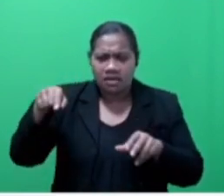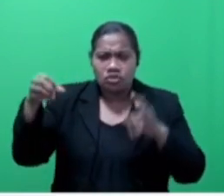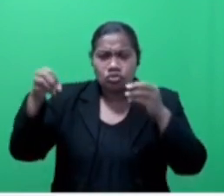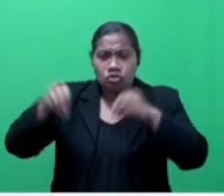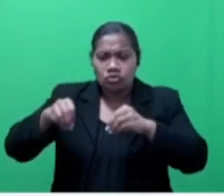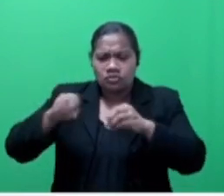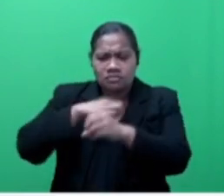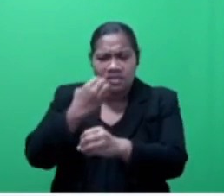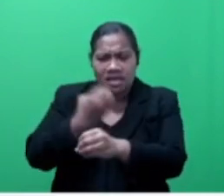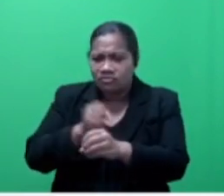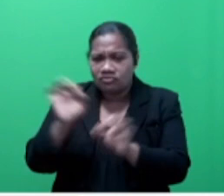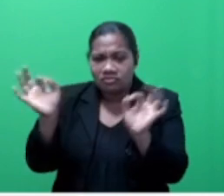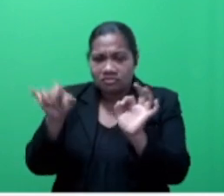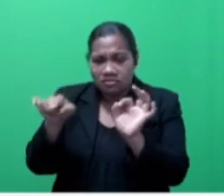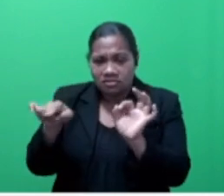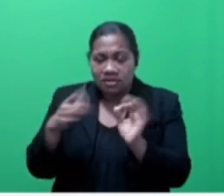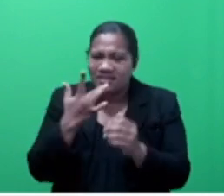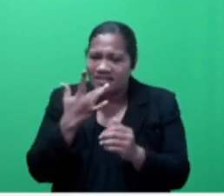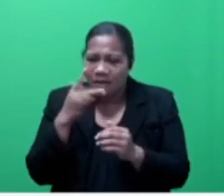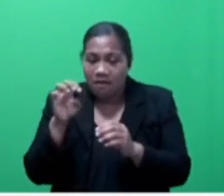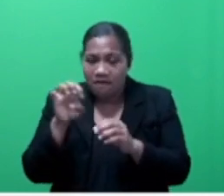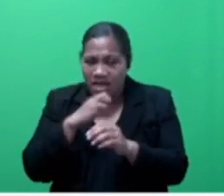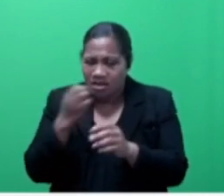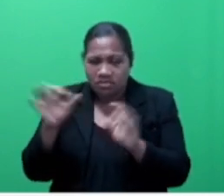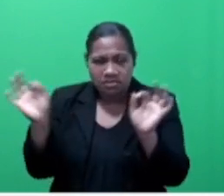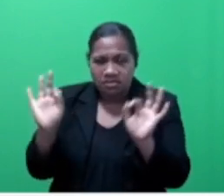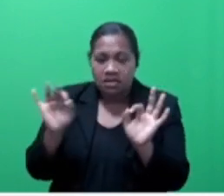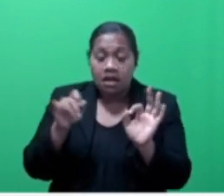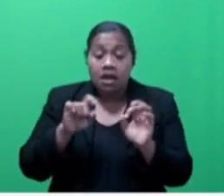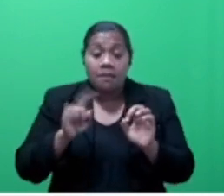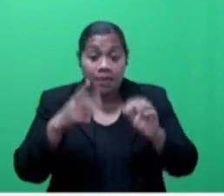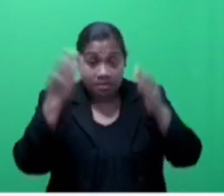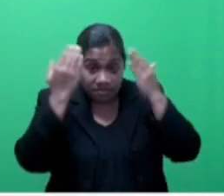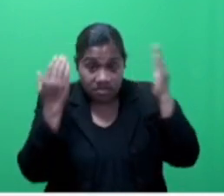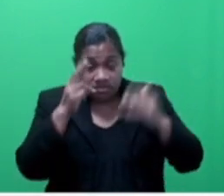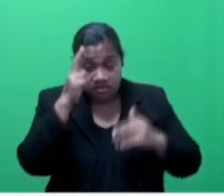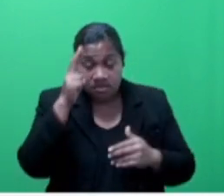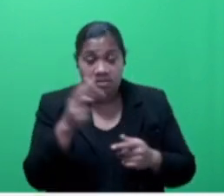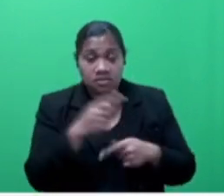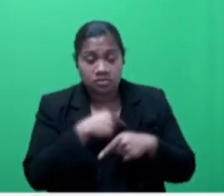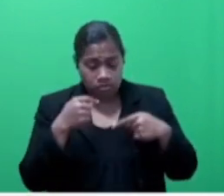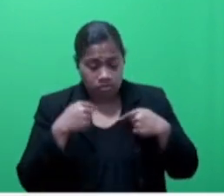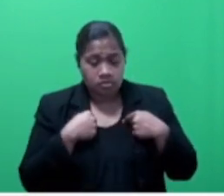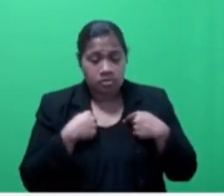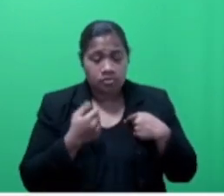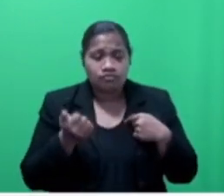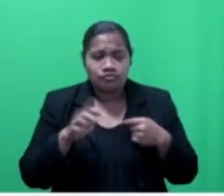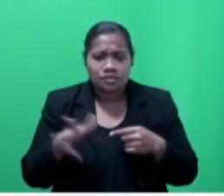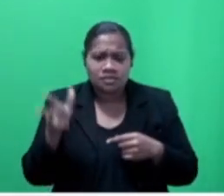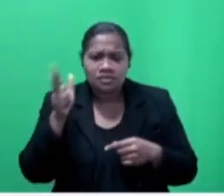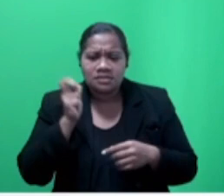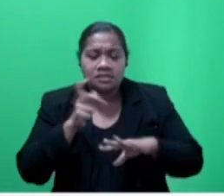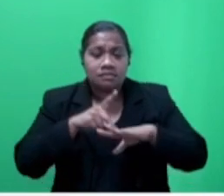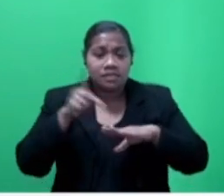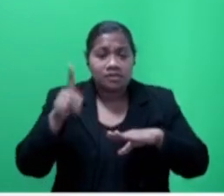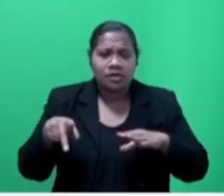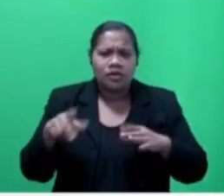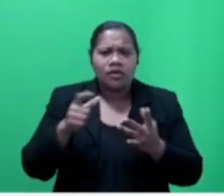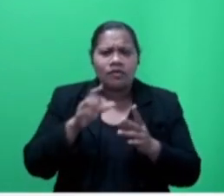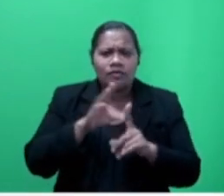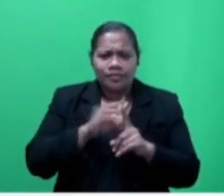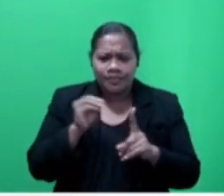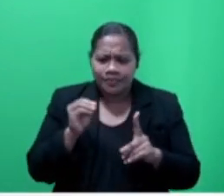energy. But Mr. Speaker, sir, we are, as we heard in Parliament, for example, in Overlau, we've